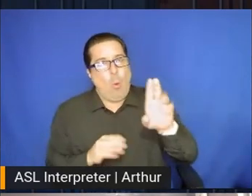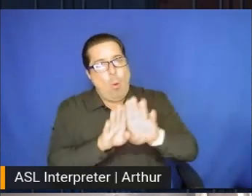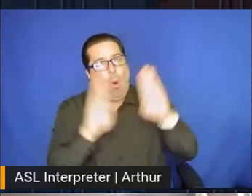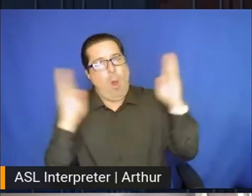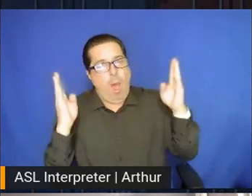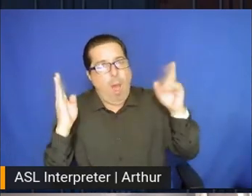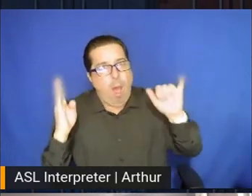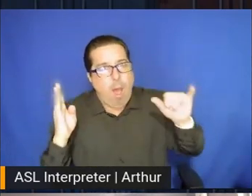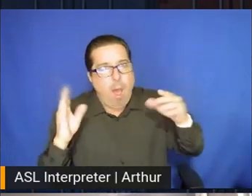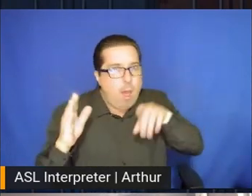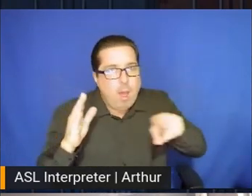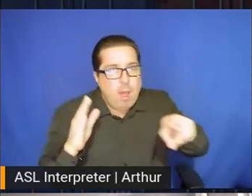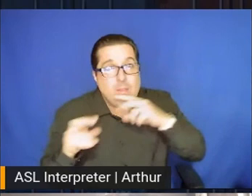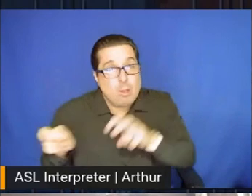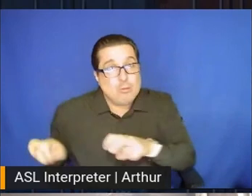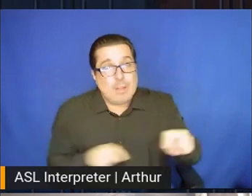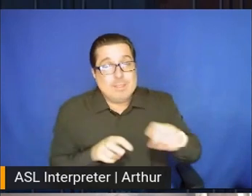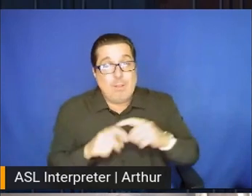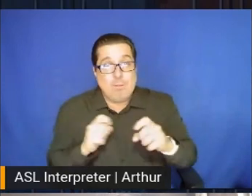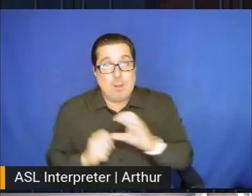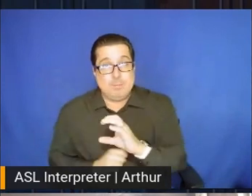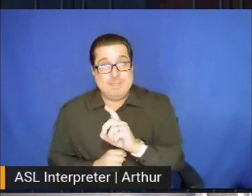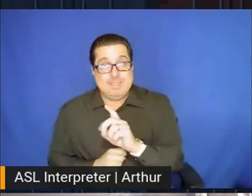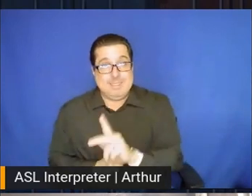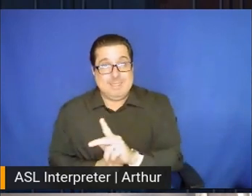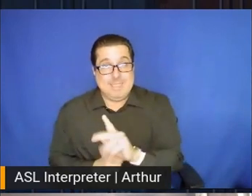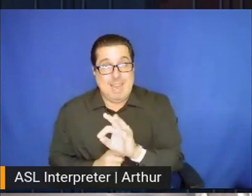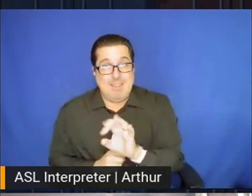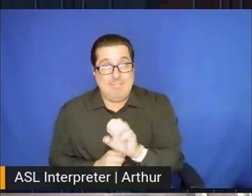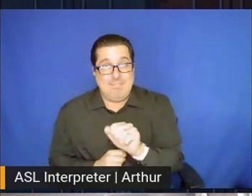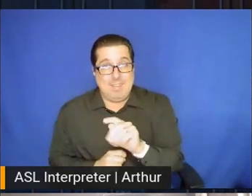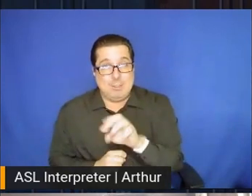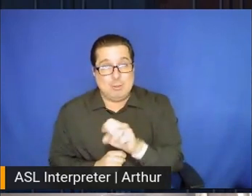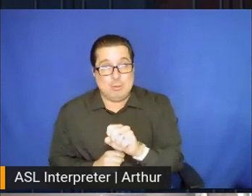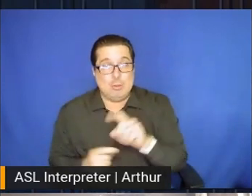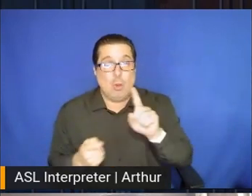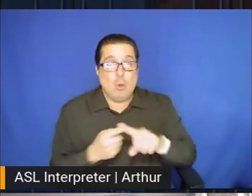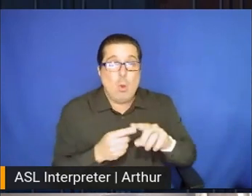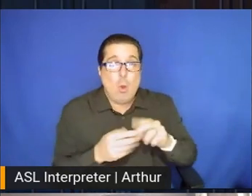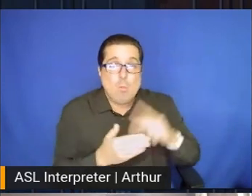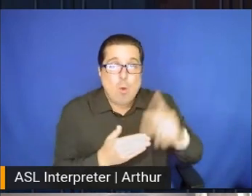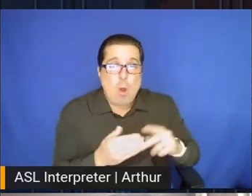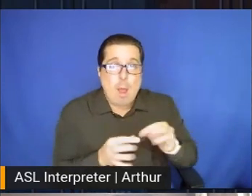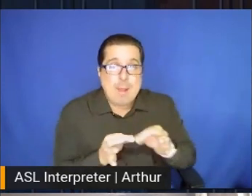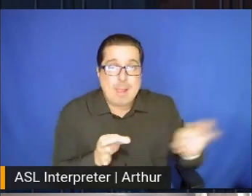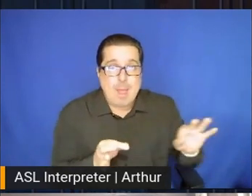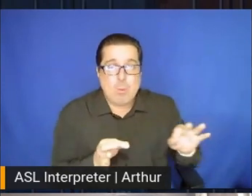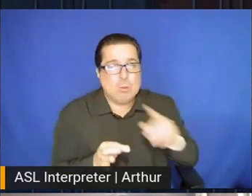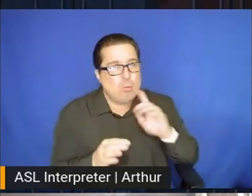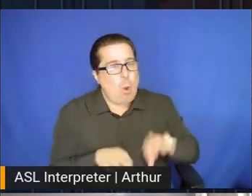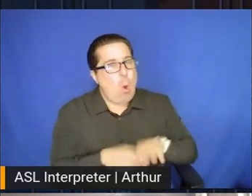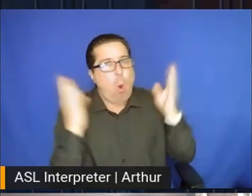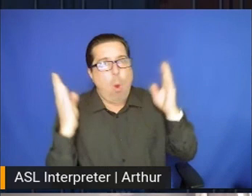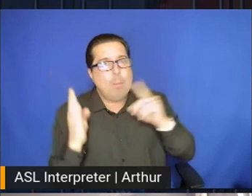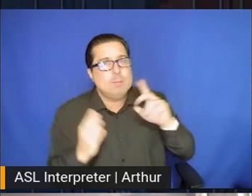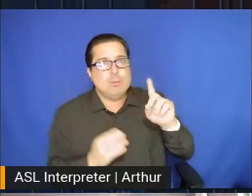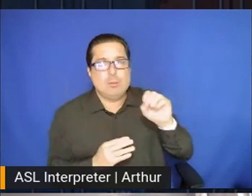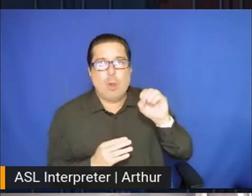talking about specific CDK8s features, but just the transition to programming languages opens the door for so